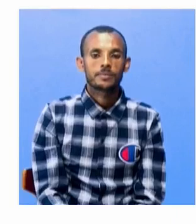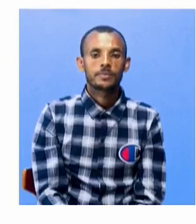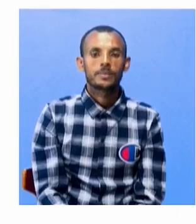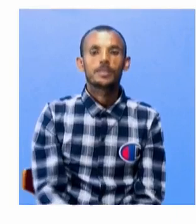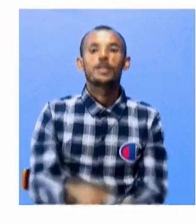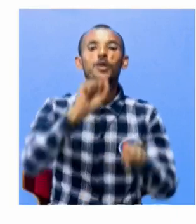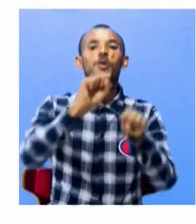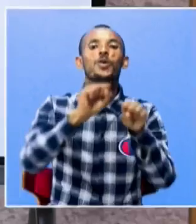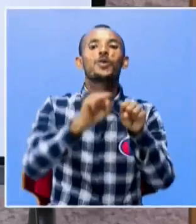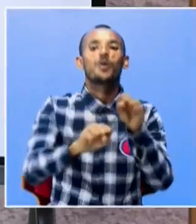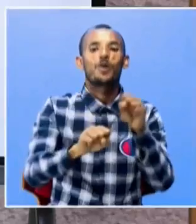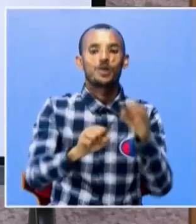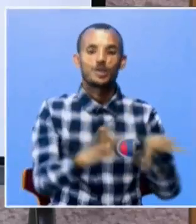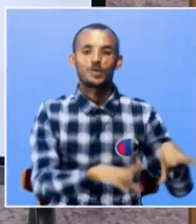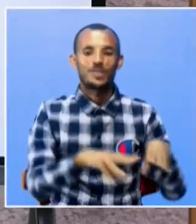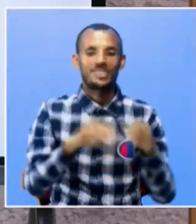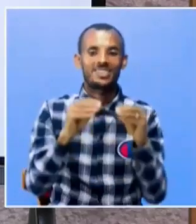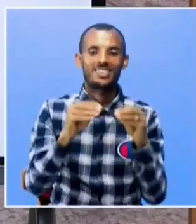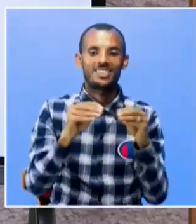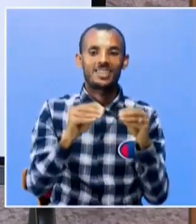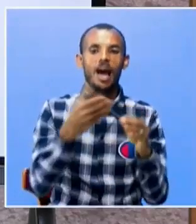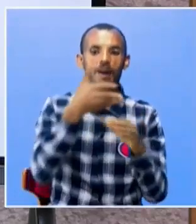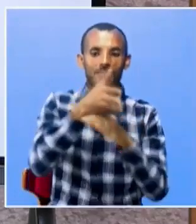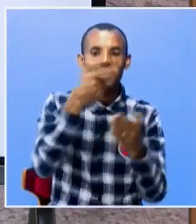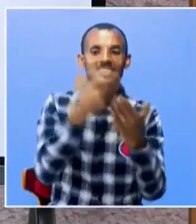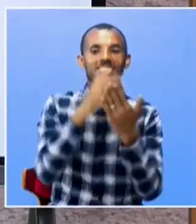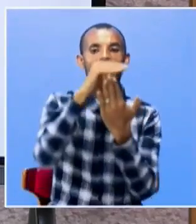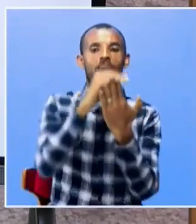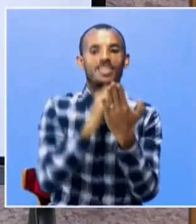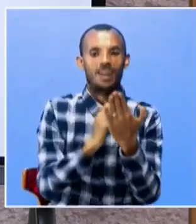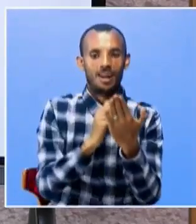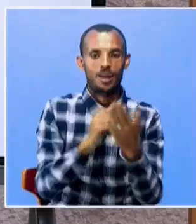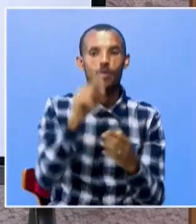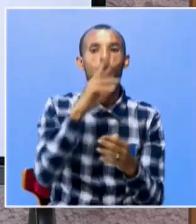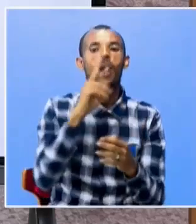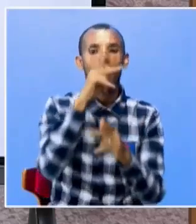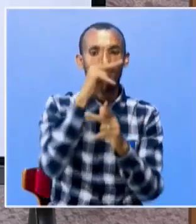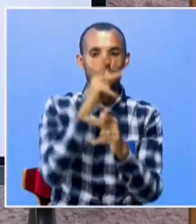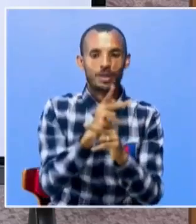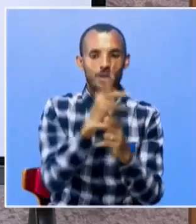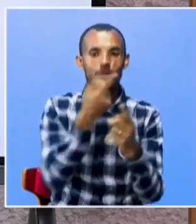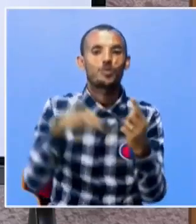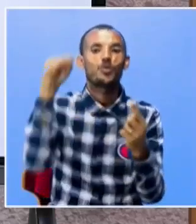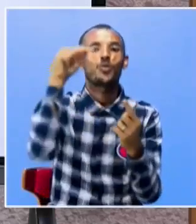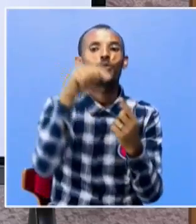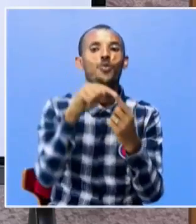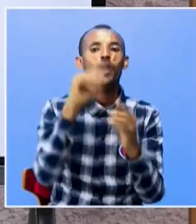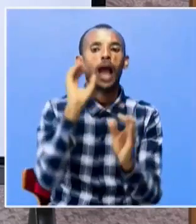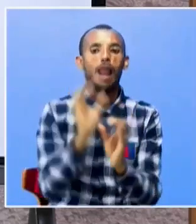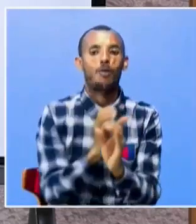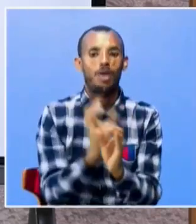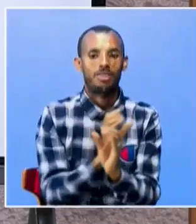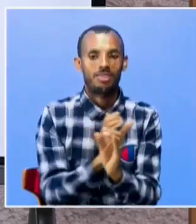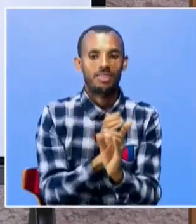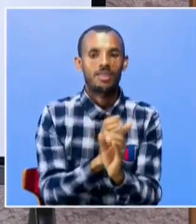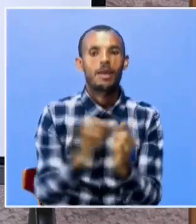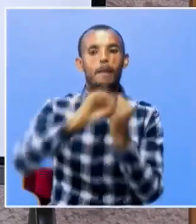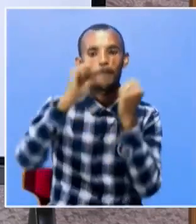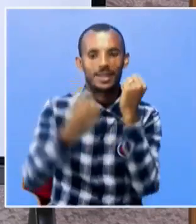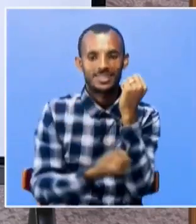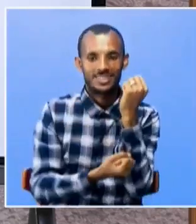So students, after this lesson you are expected to calculate